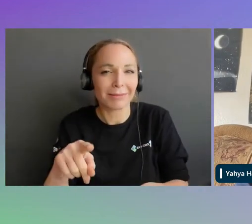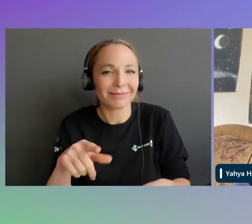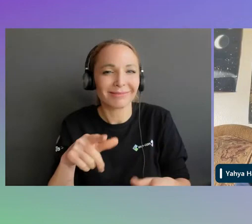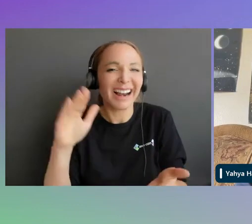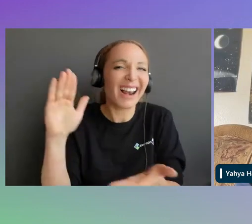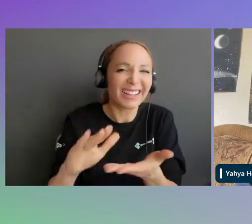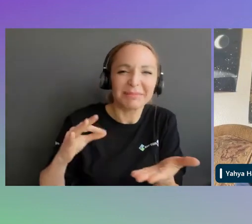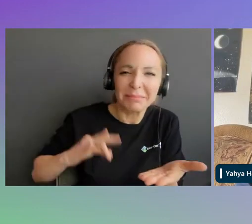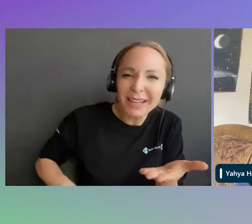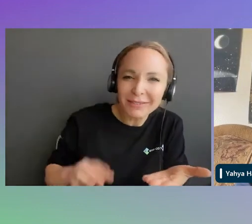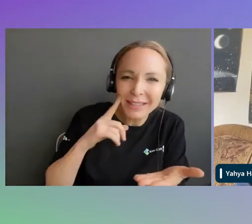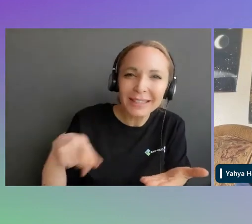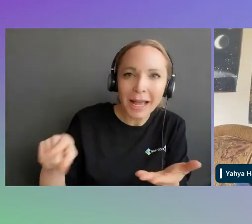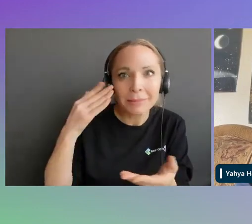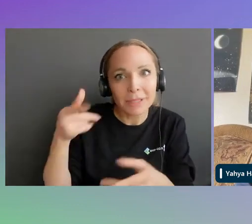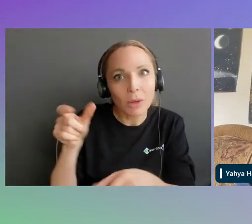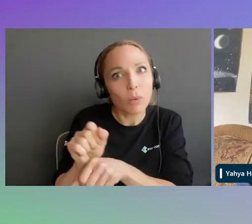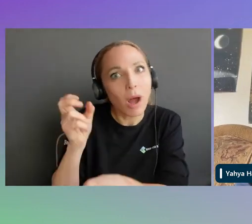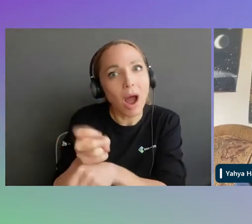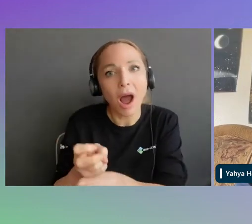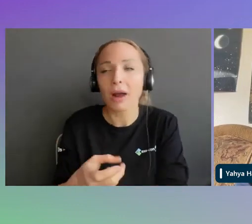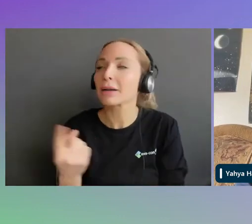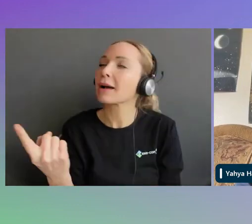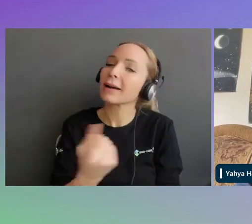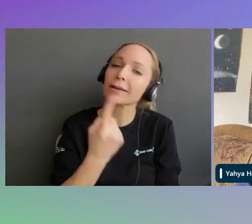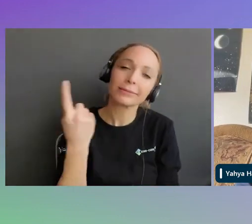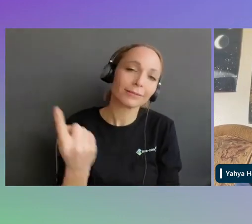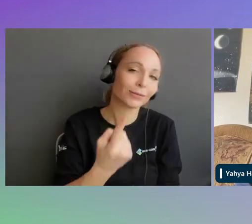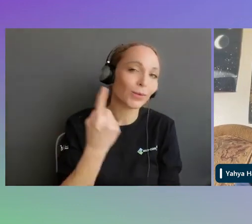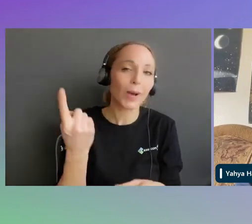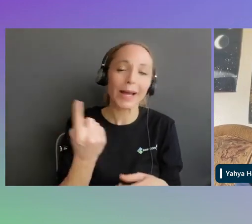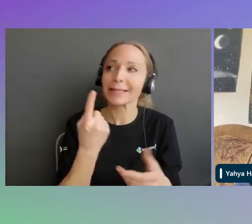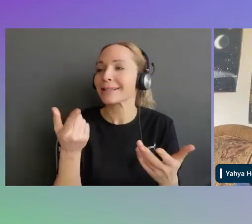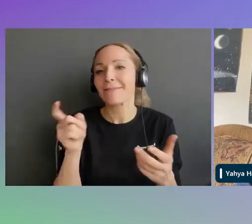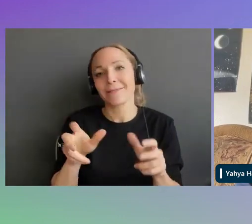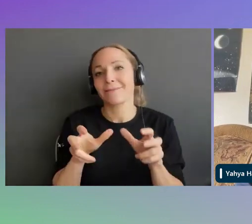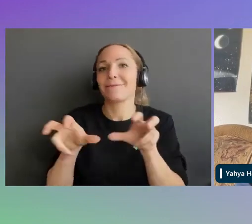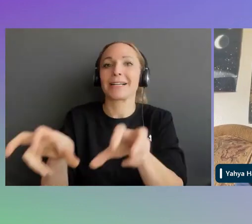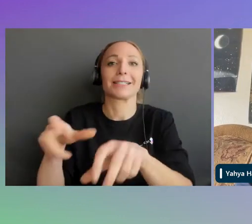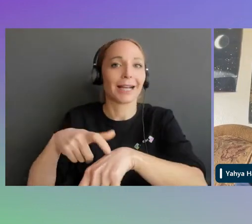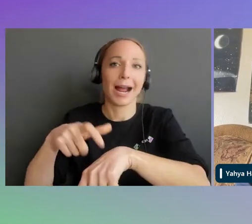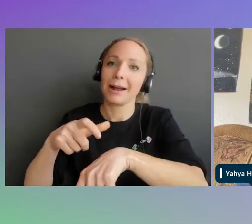going to always be that trade-off when you're building a component library. You're going to have to invest